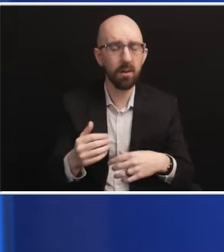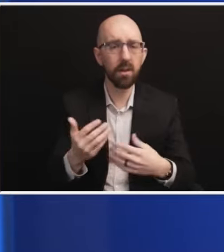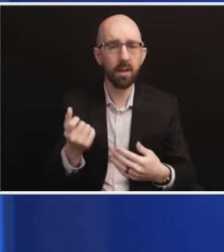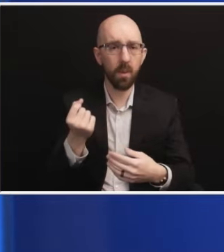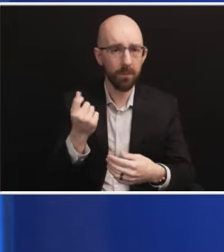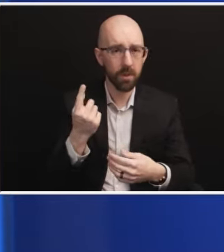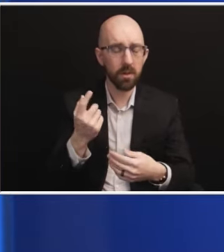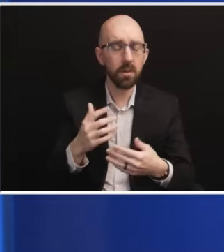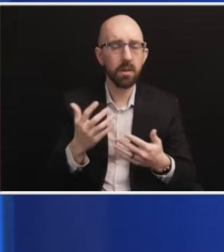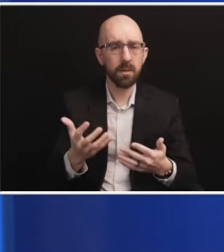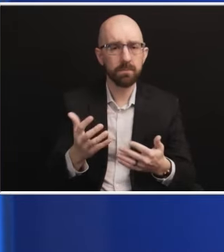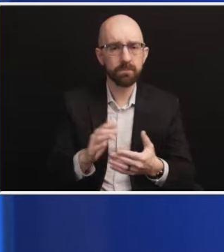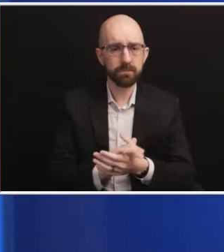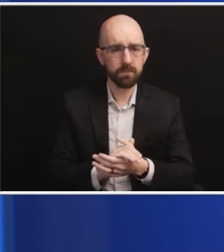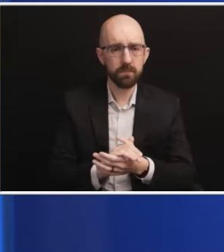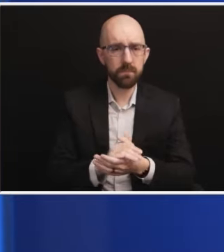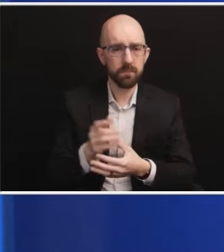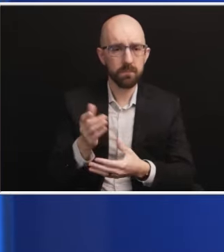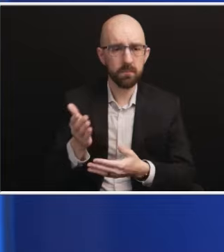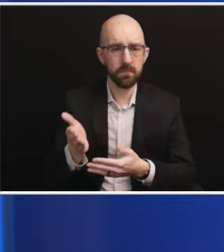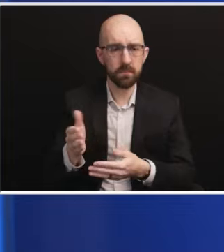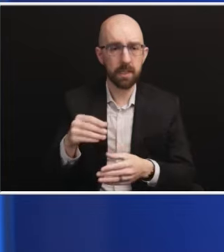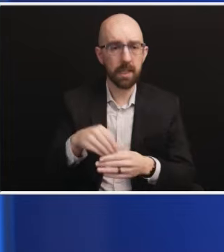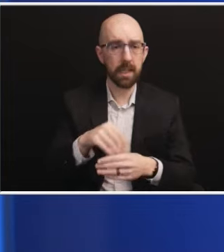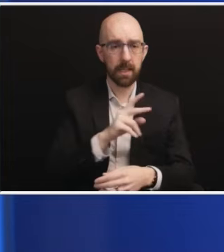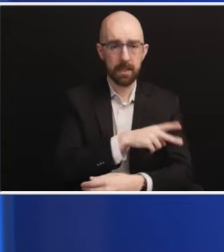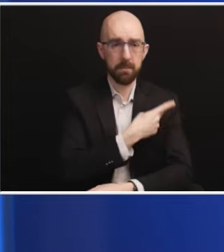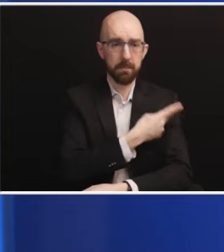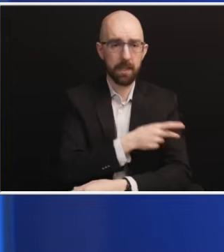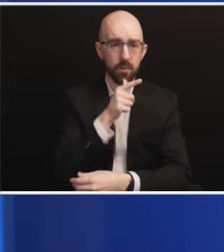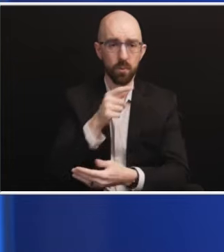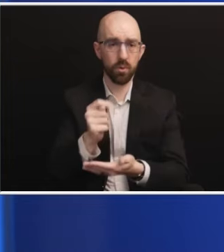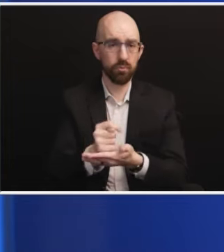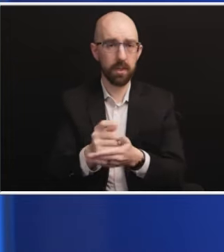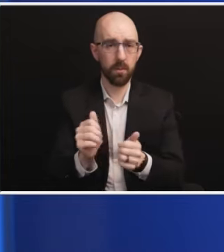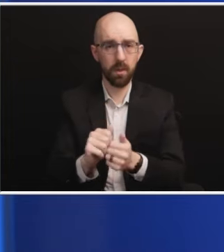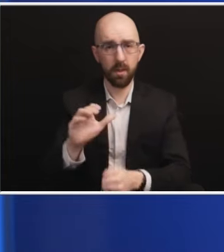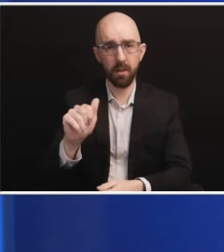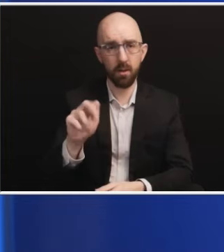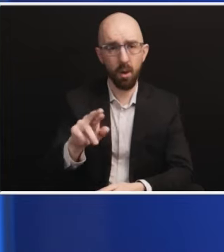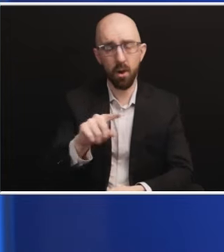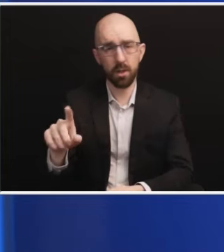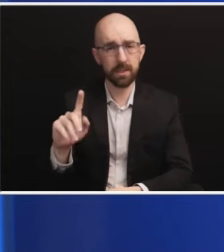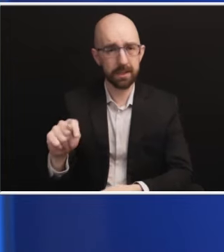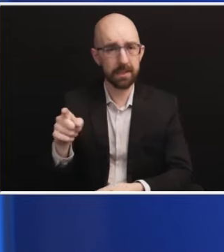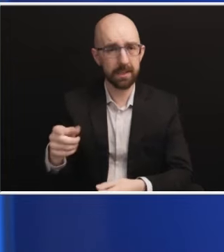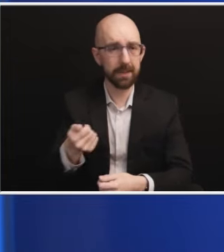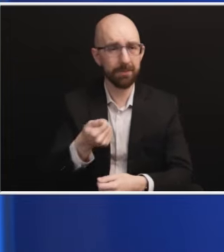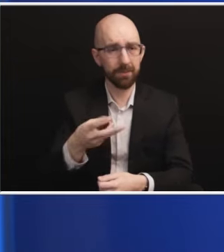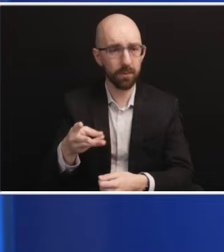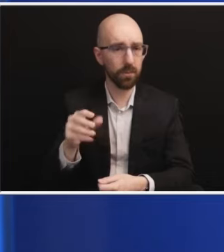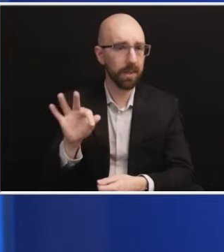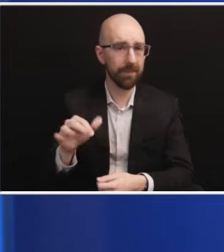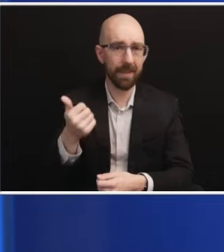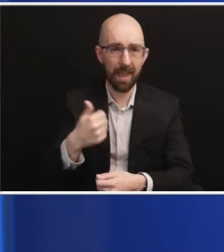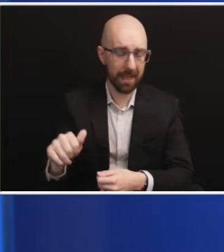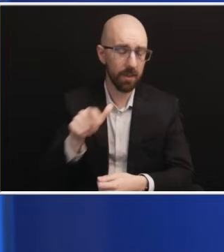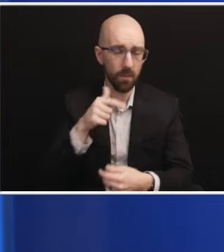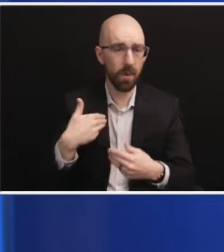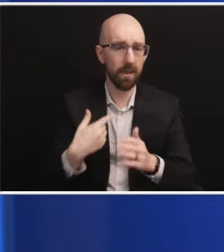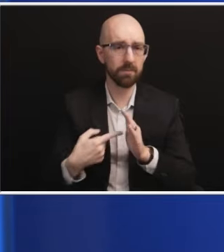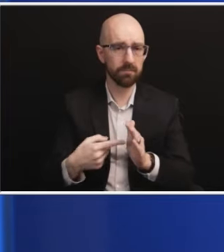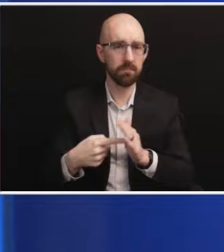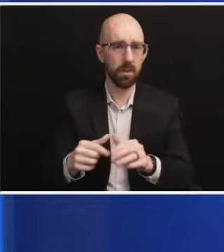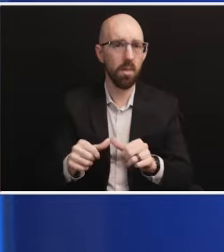However, in the patients that are being treated with CAR T-cell therapy, there are few, if any, that have demonstrated long-term